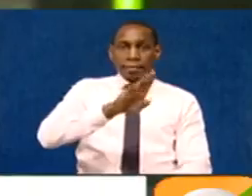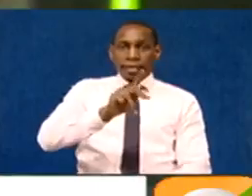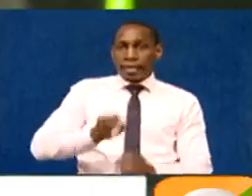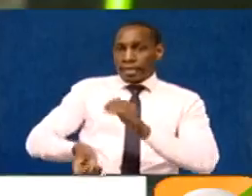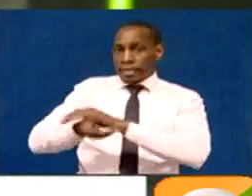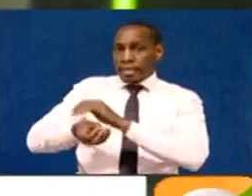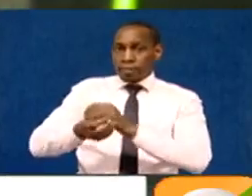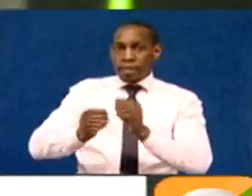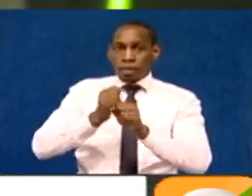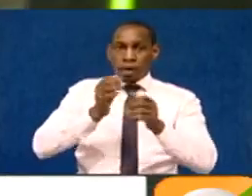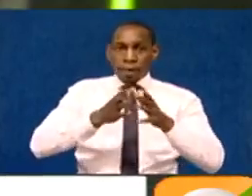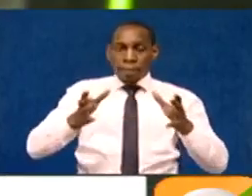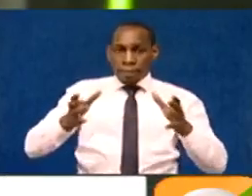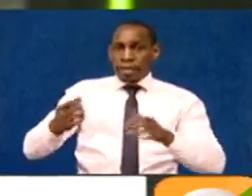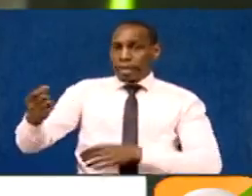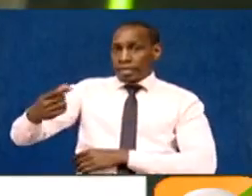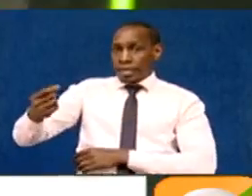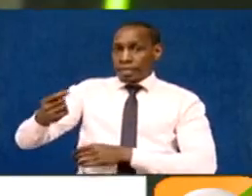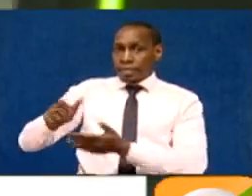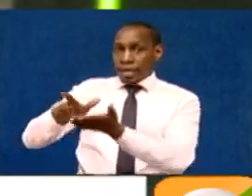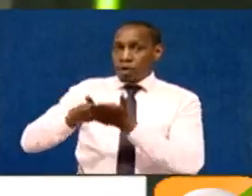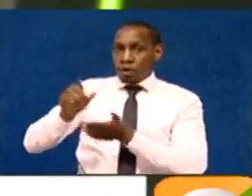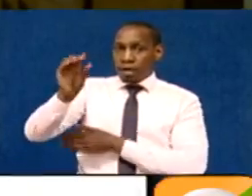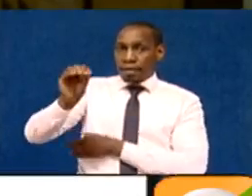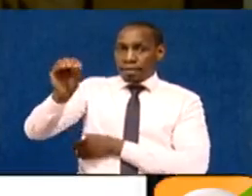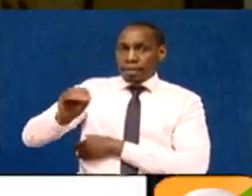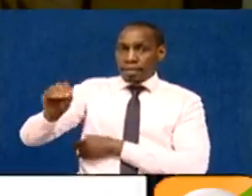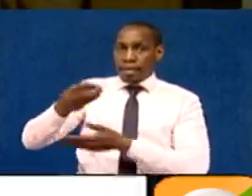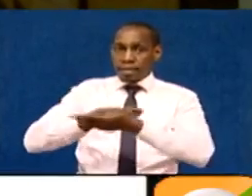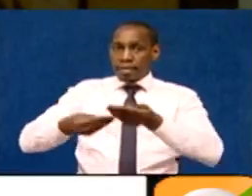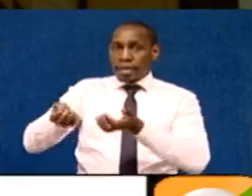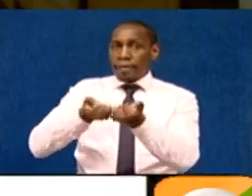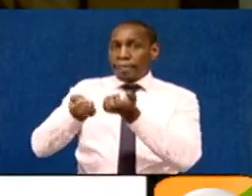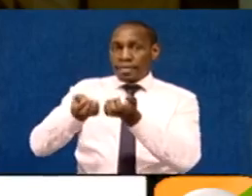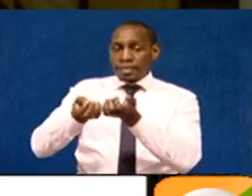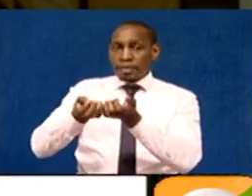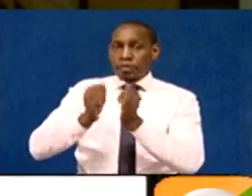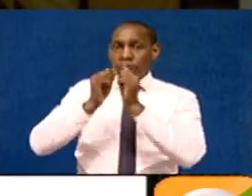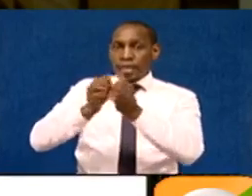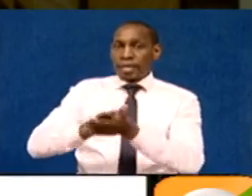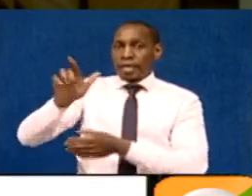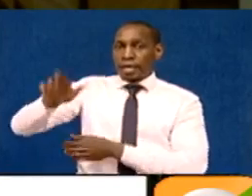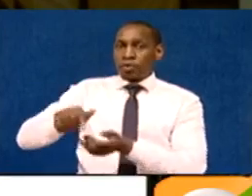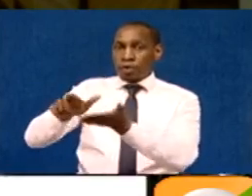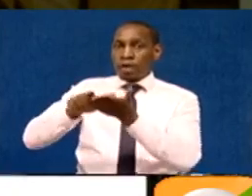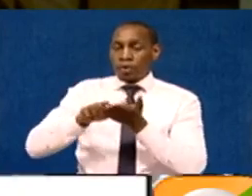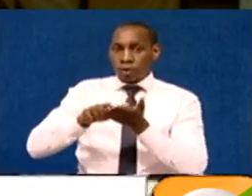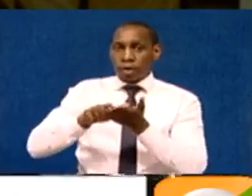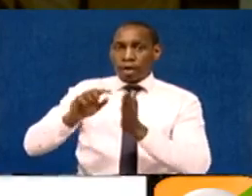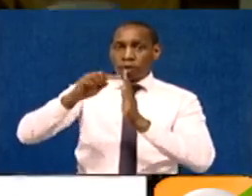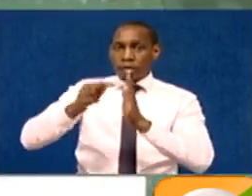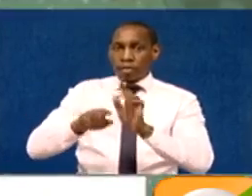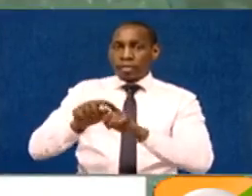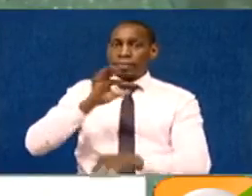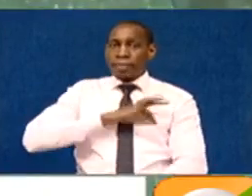the improved performance to increased income from loan interest and foreign exchange trading, coupled with lower loan loss provisions